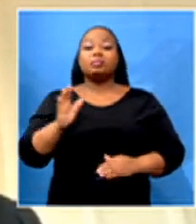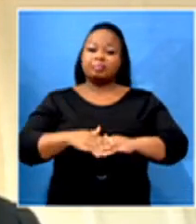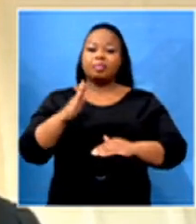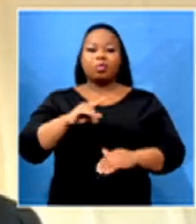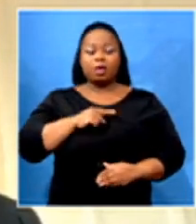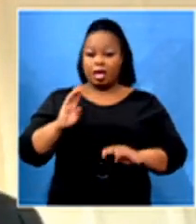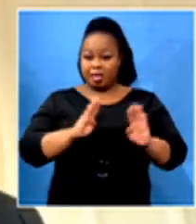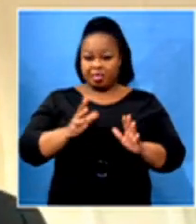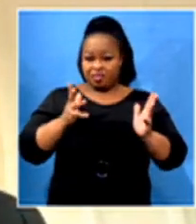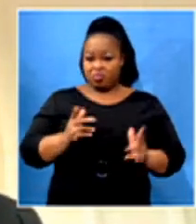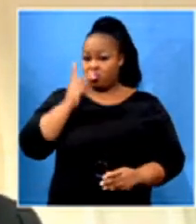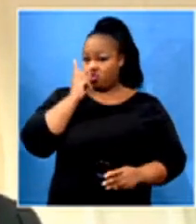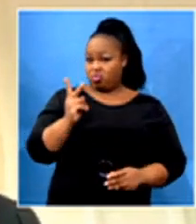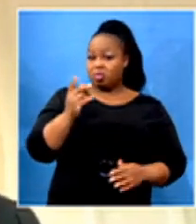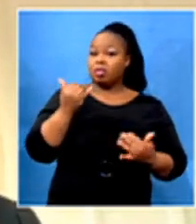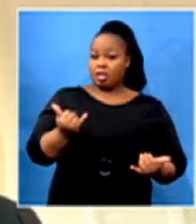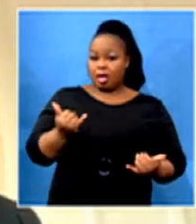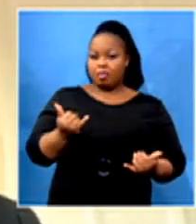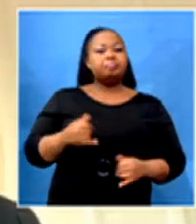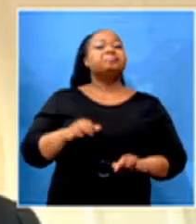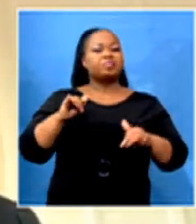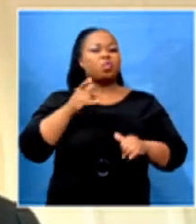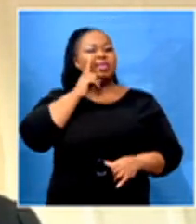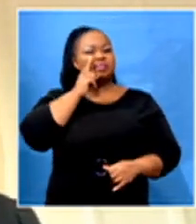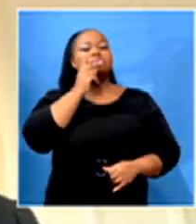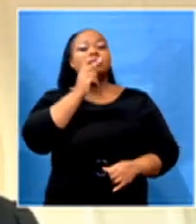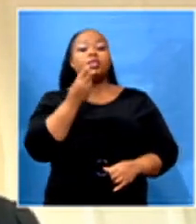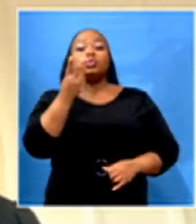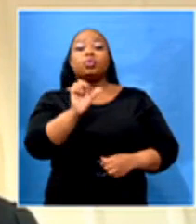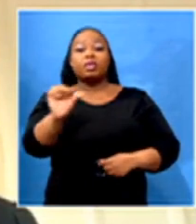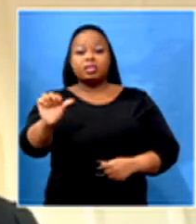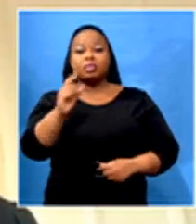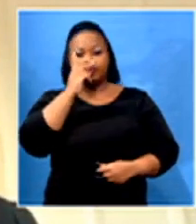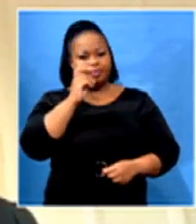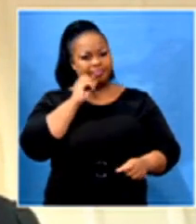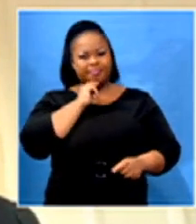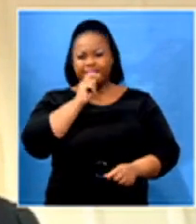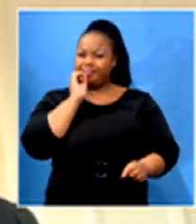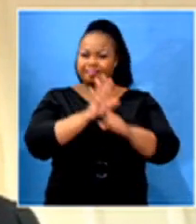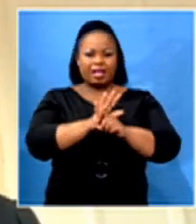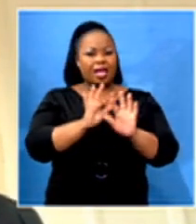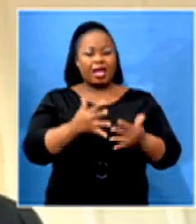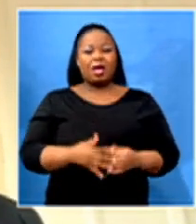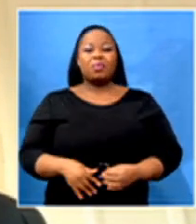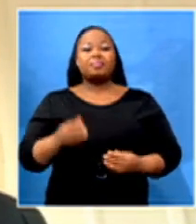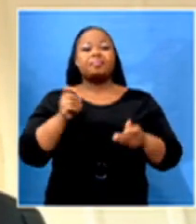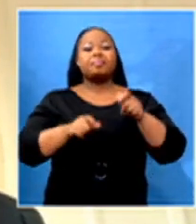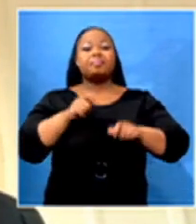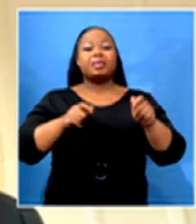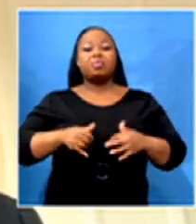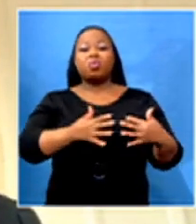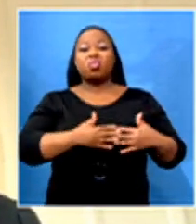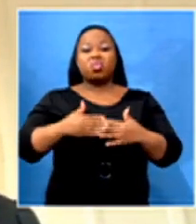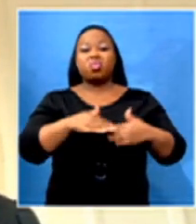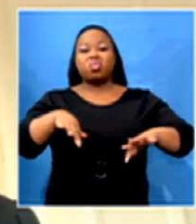behavior. This is what you are seeing now. Wait for 2 weeks. You will see the impact of how the recklessness that we would have